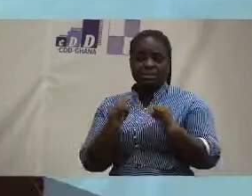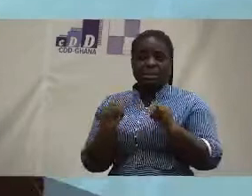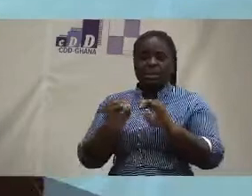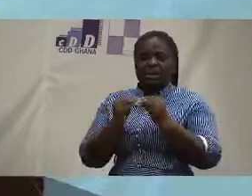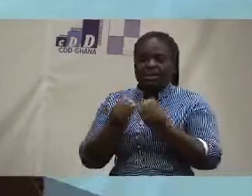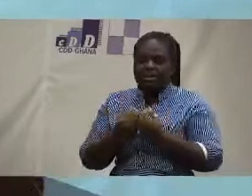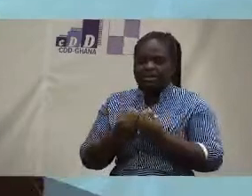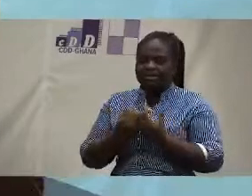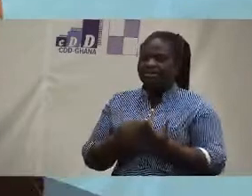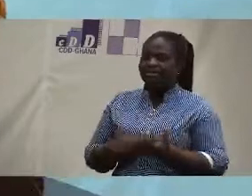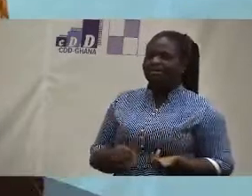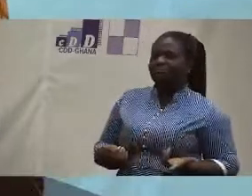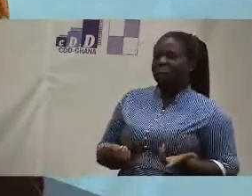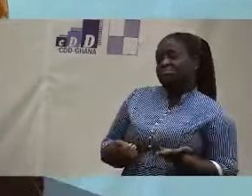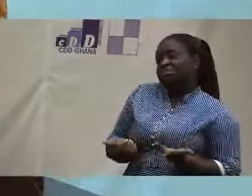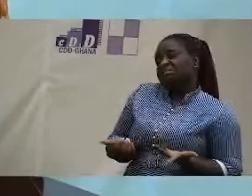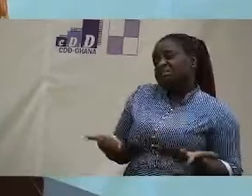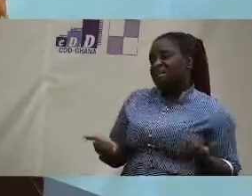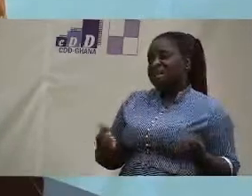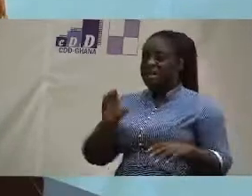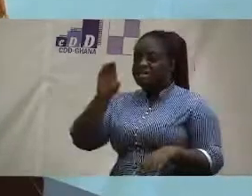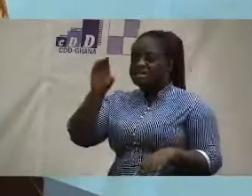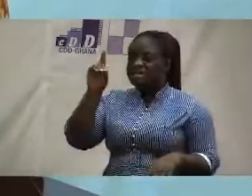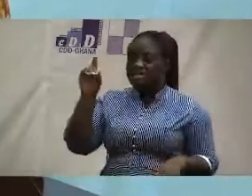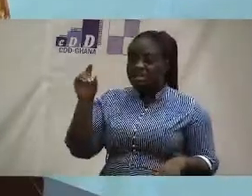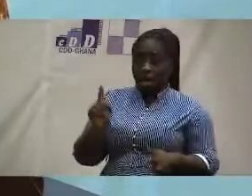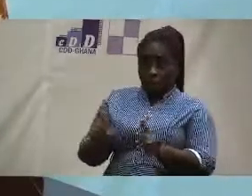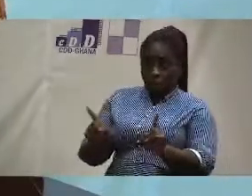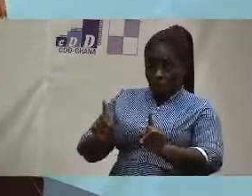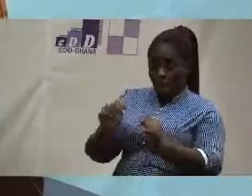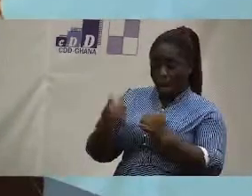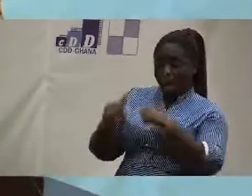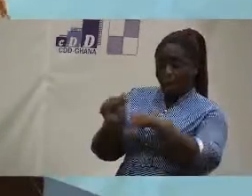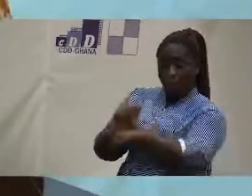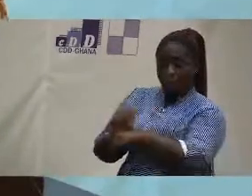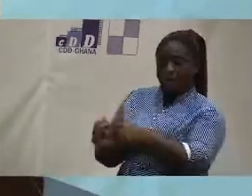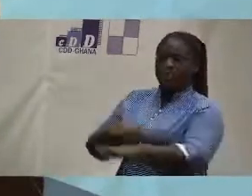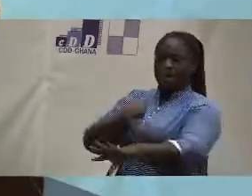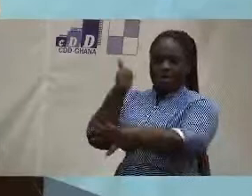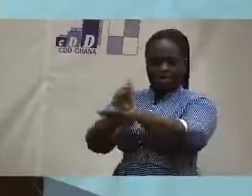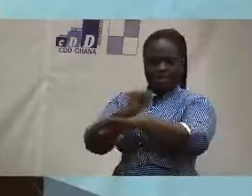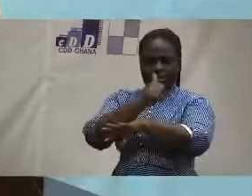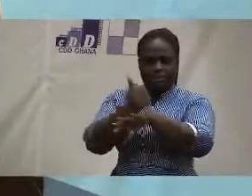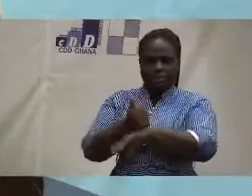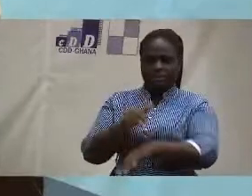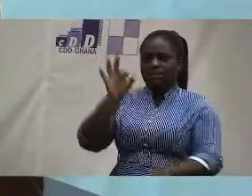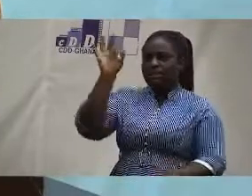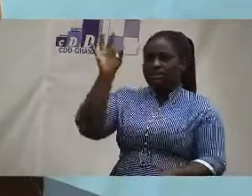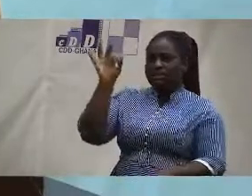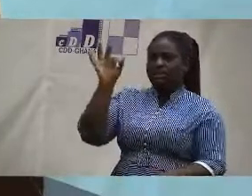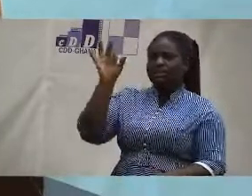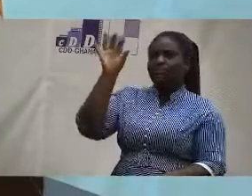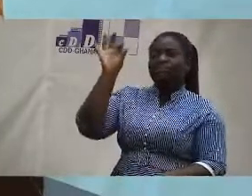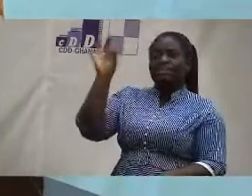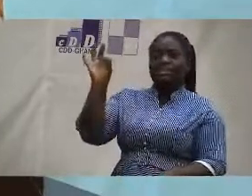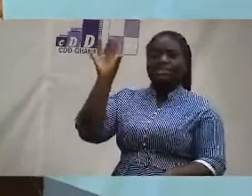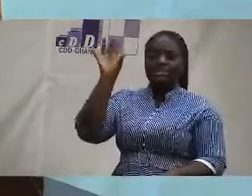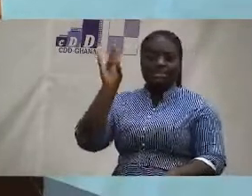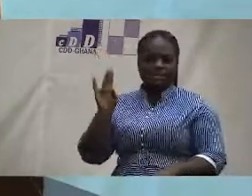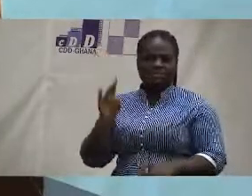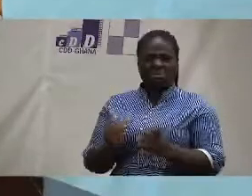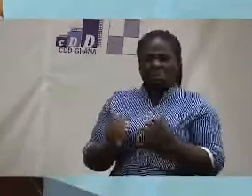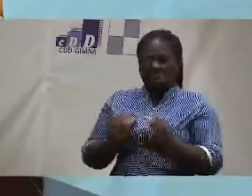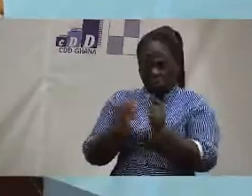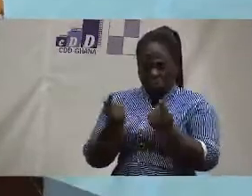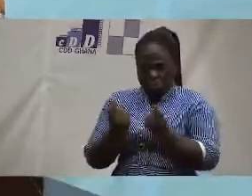like anti-apartheid movement, like the CDD where I work, who established in 1997 in London by a group of